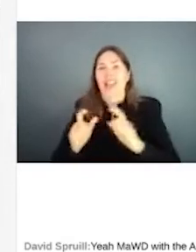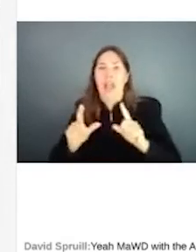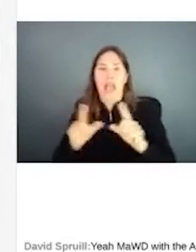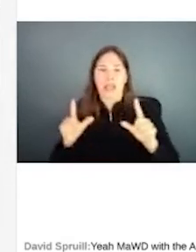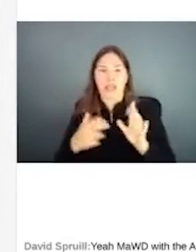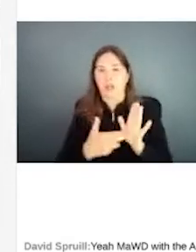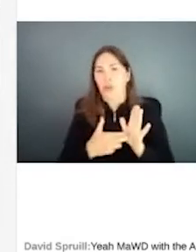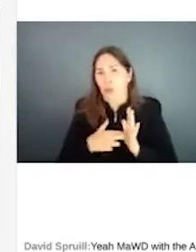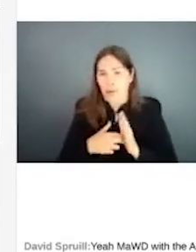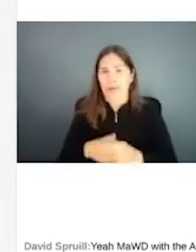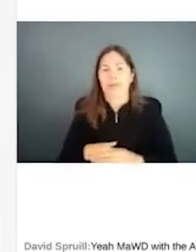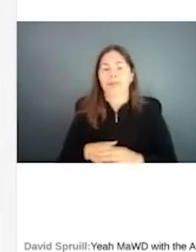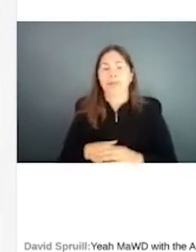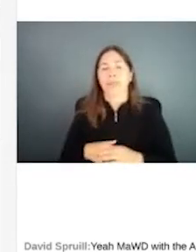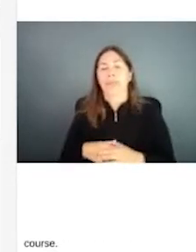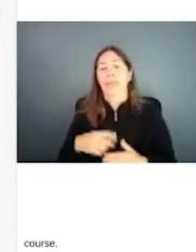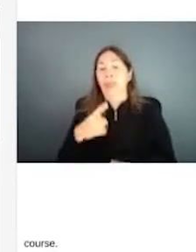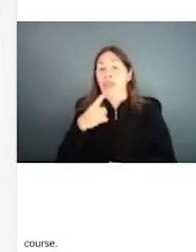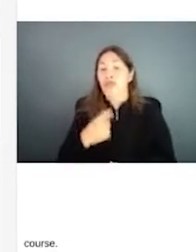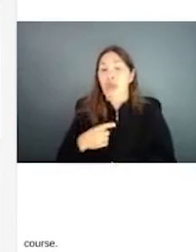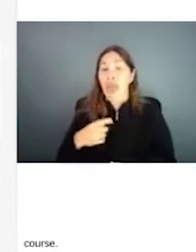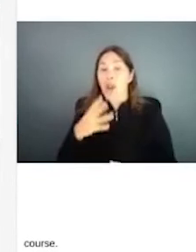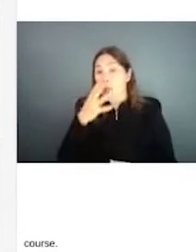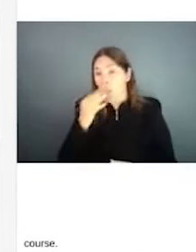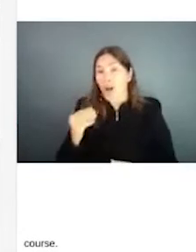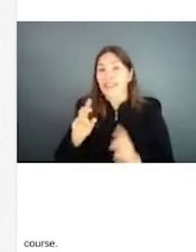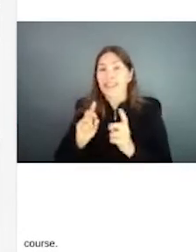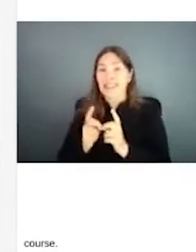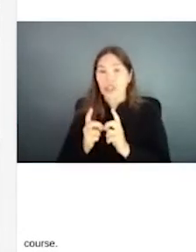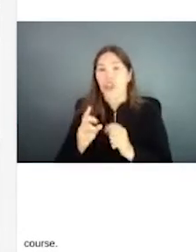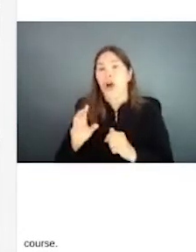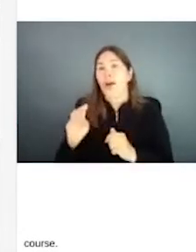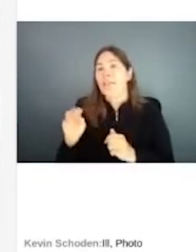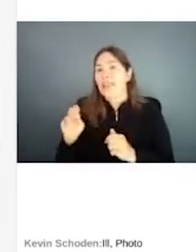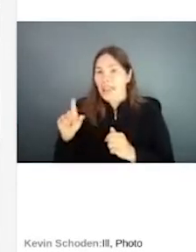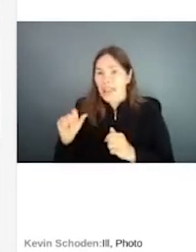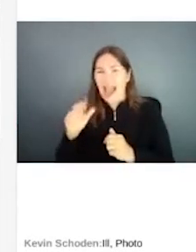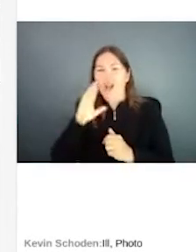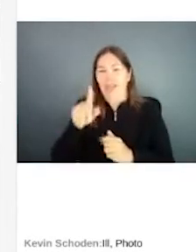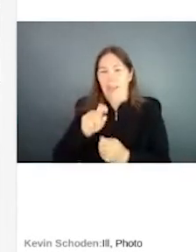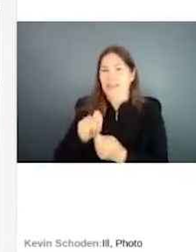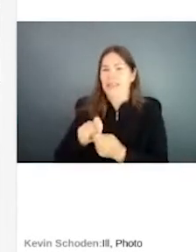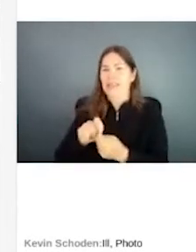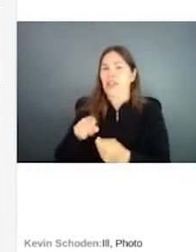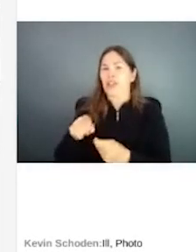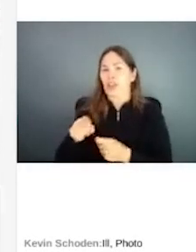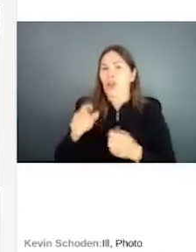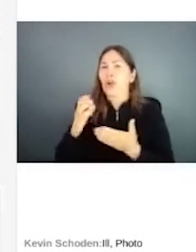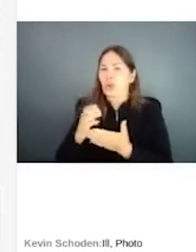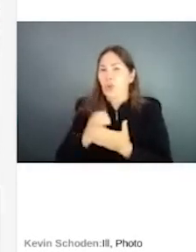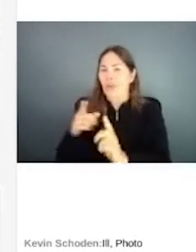requirements. So they're Red Wolf Digital Media. I know that this particular course is aimed at